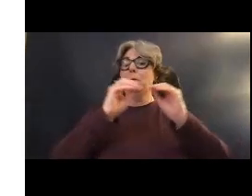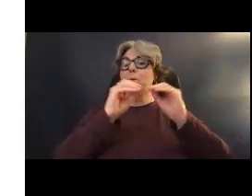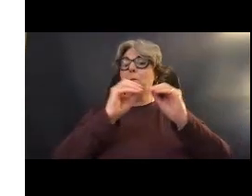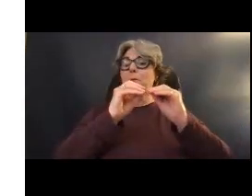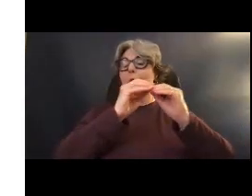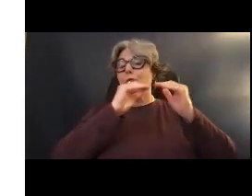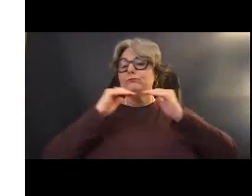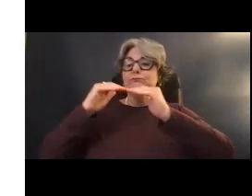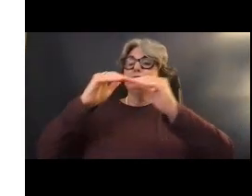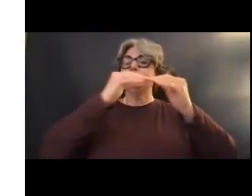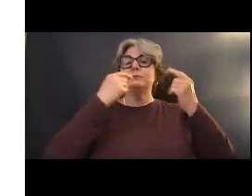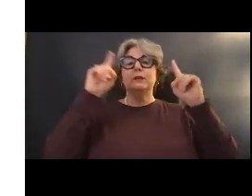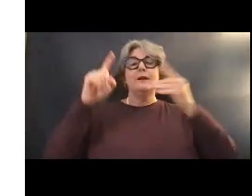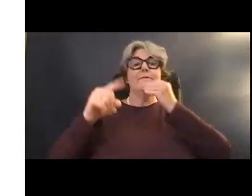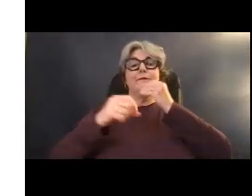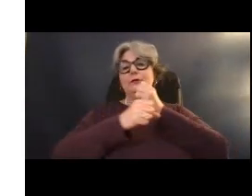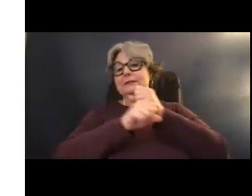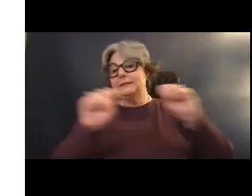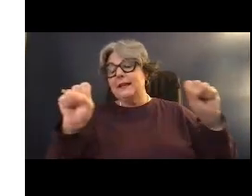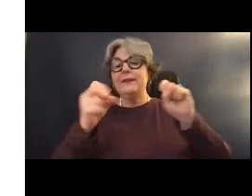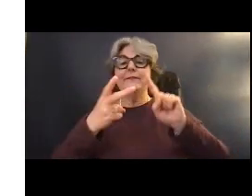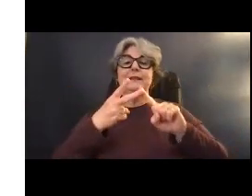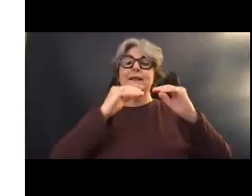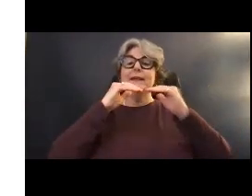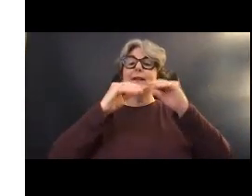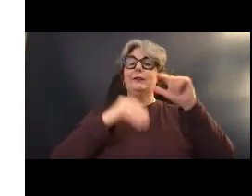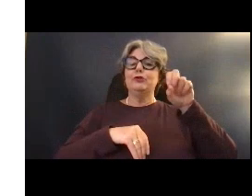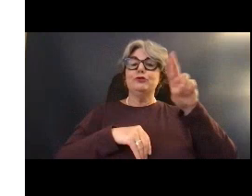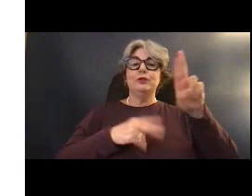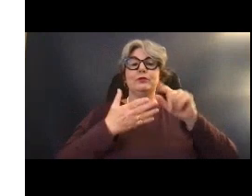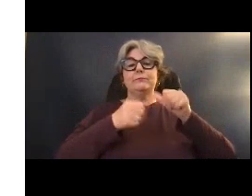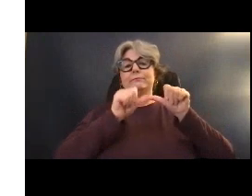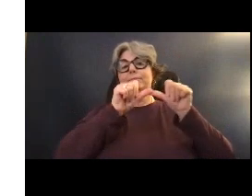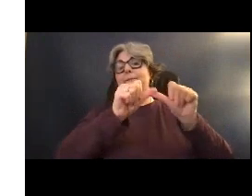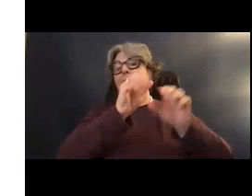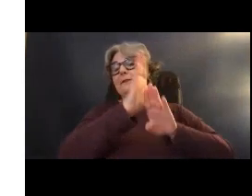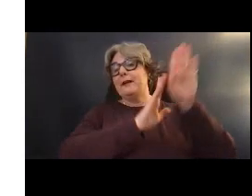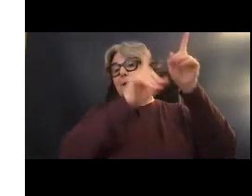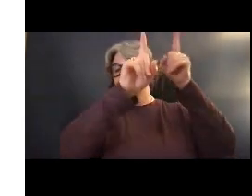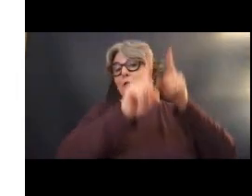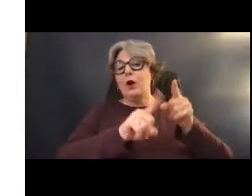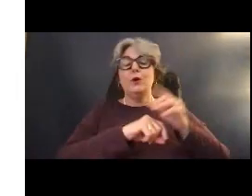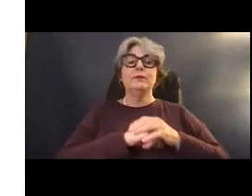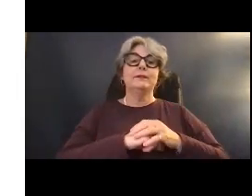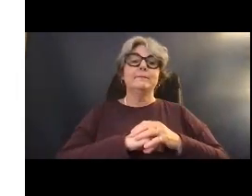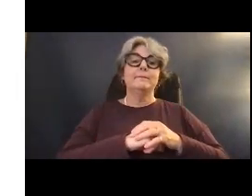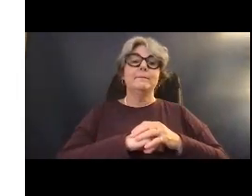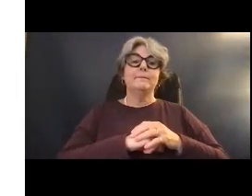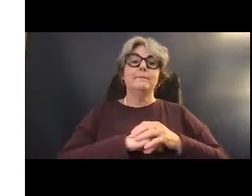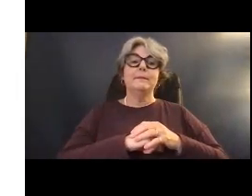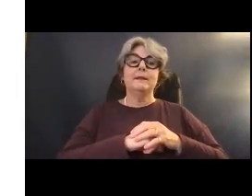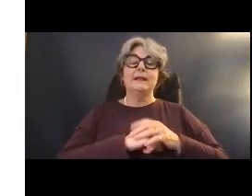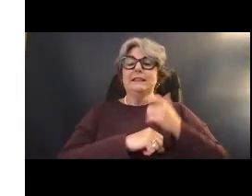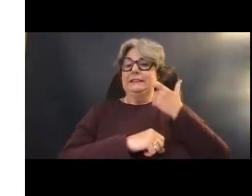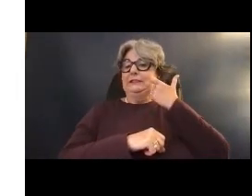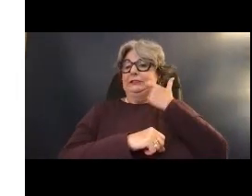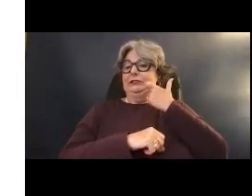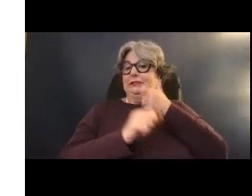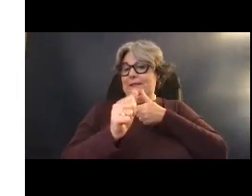towards achieving food security, gender equality, and the Sustainable Development Goals. This was just pushed